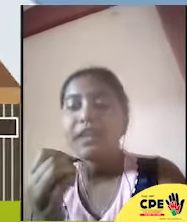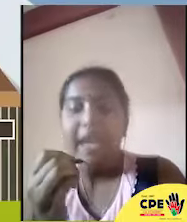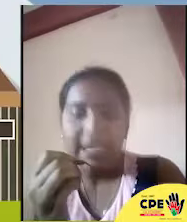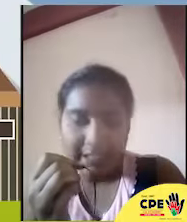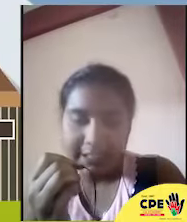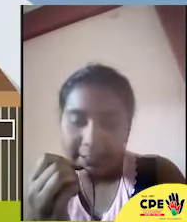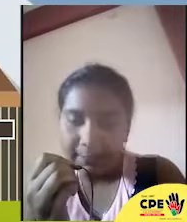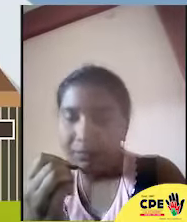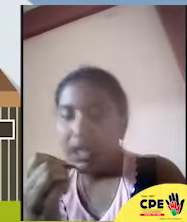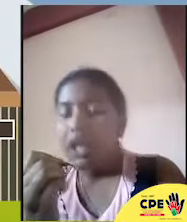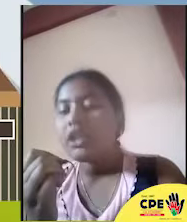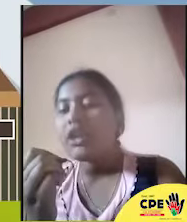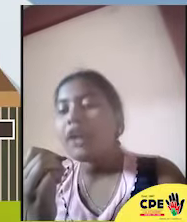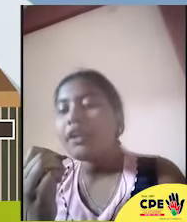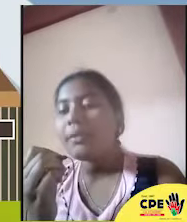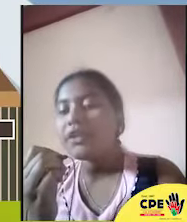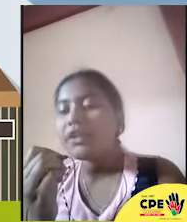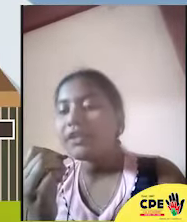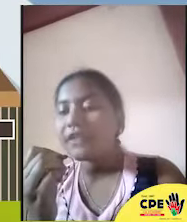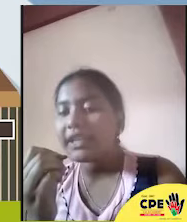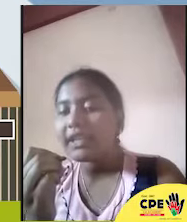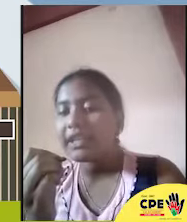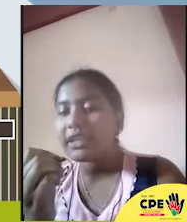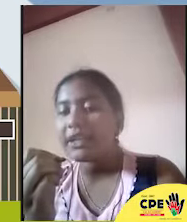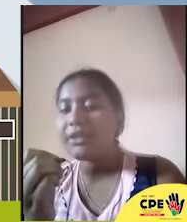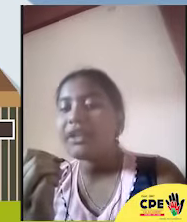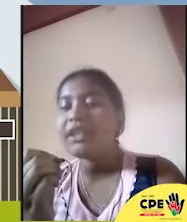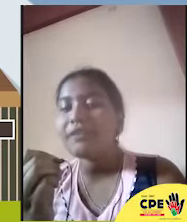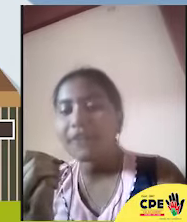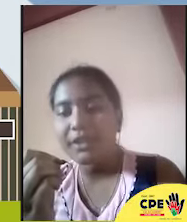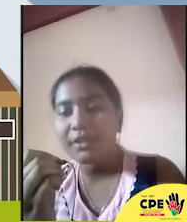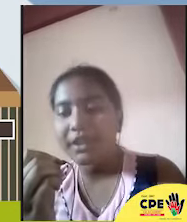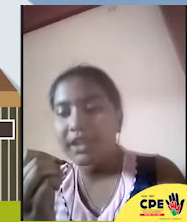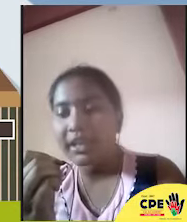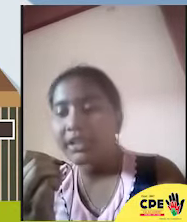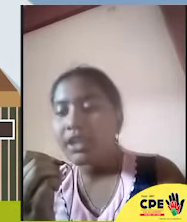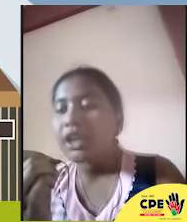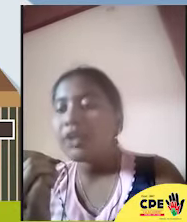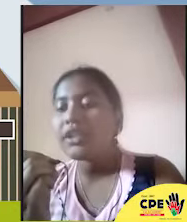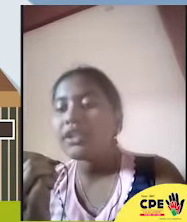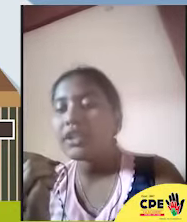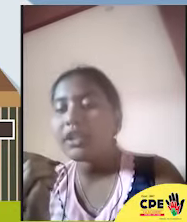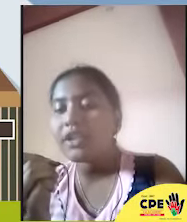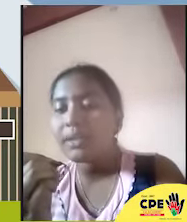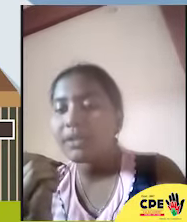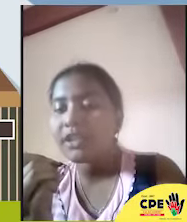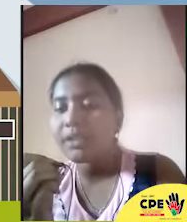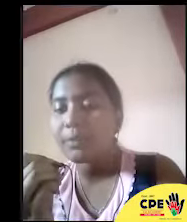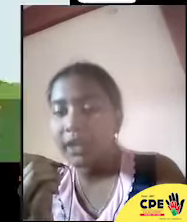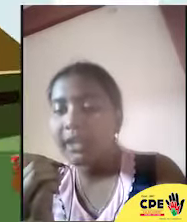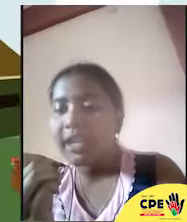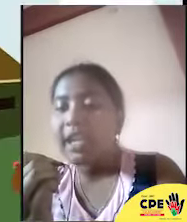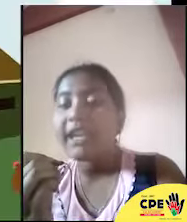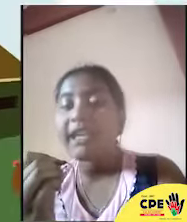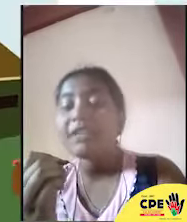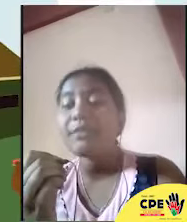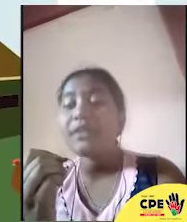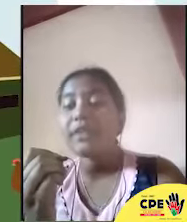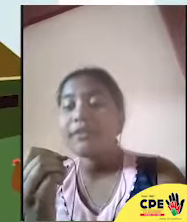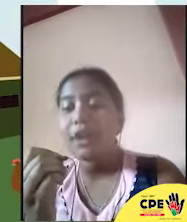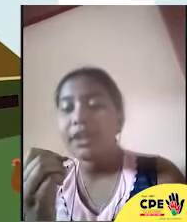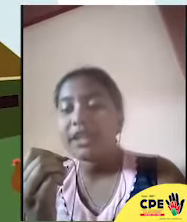the national income. The contribution of agriculture during the first 2 decades towards the gross domestic product